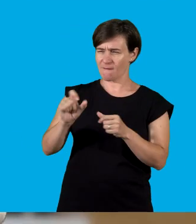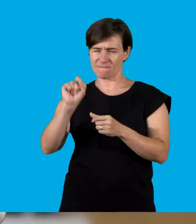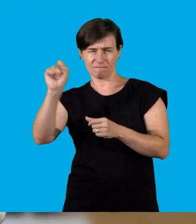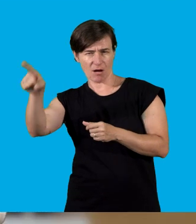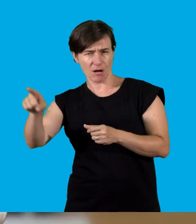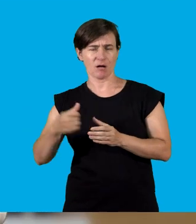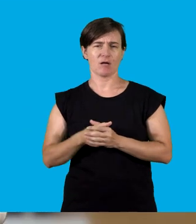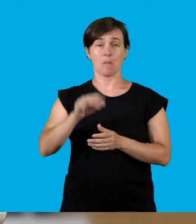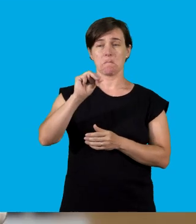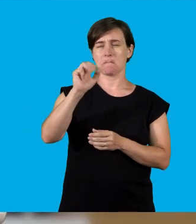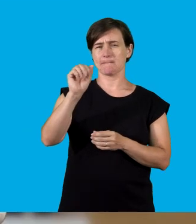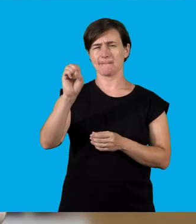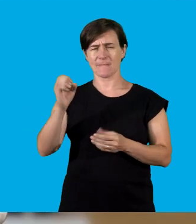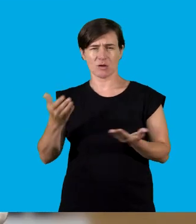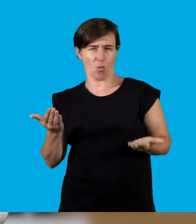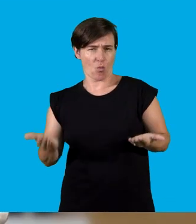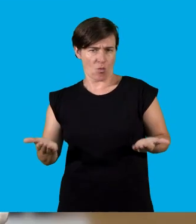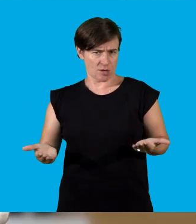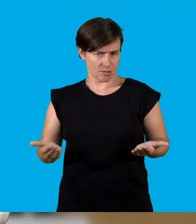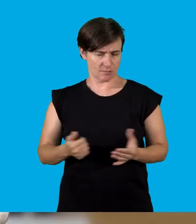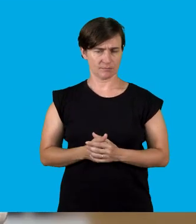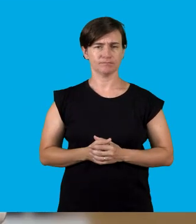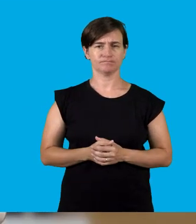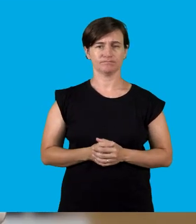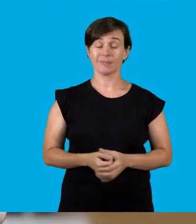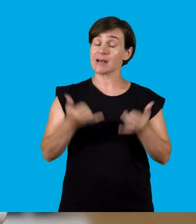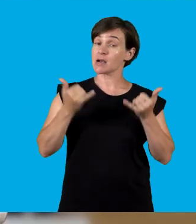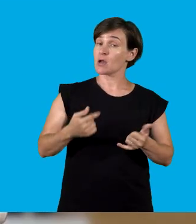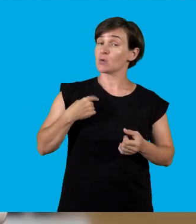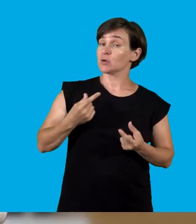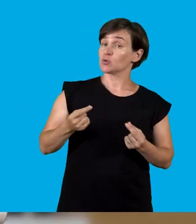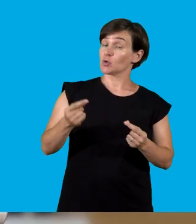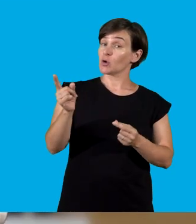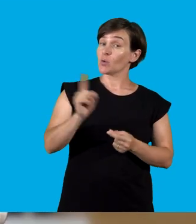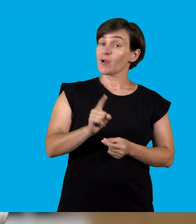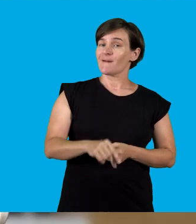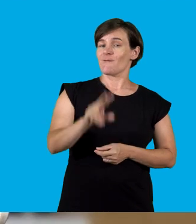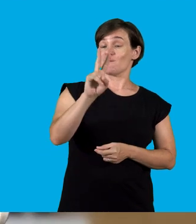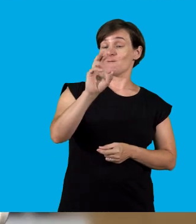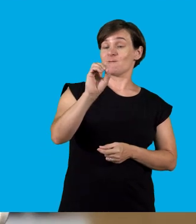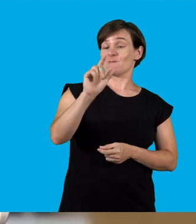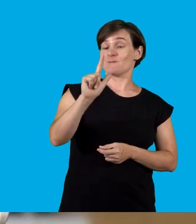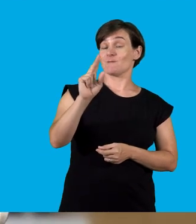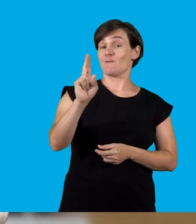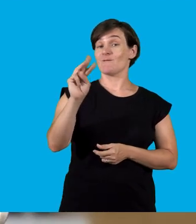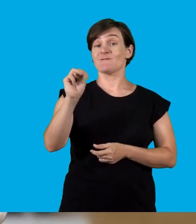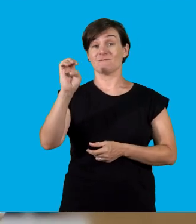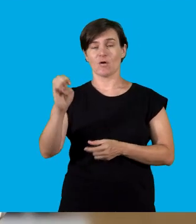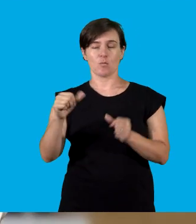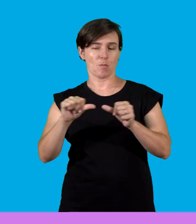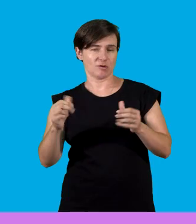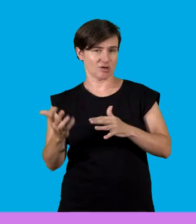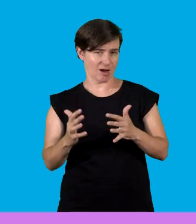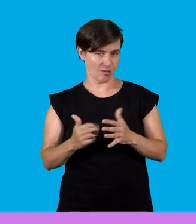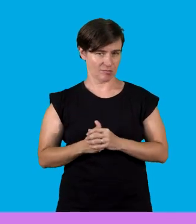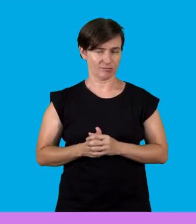and also mass and weight. Now we are going to look at some volume measurements.